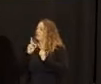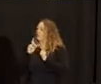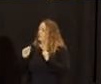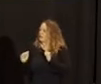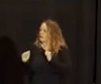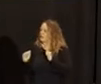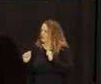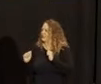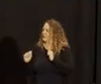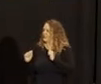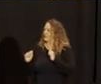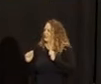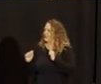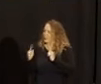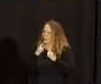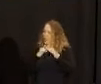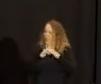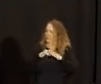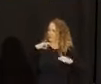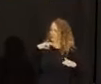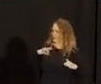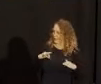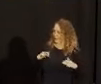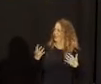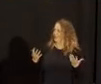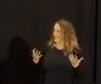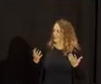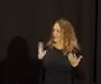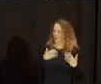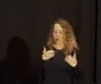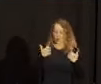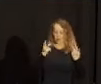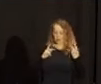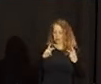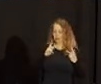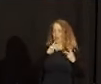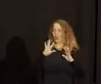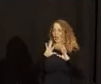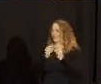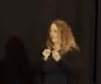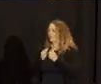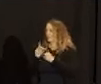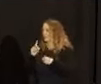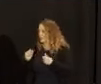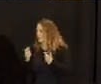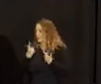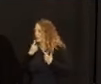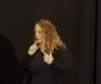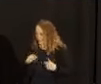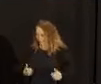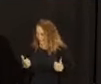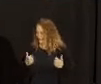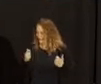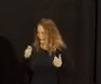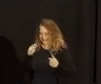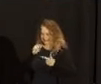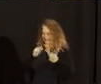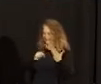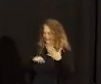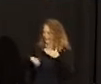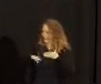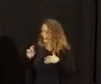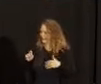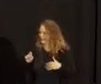to access benefits that our young people and our you know, family members with disabilities need for their survival? And so